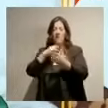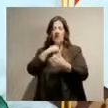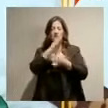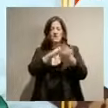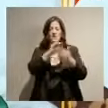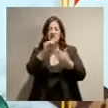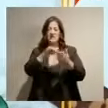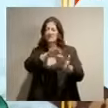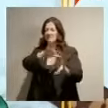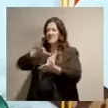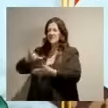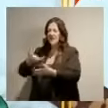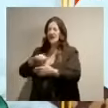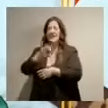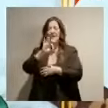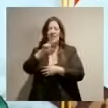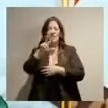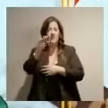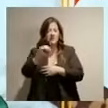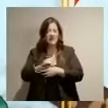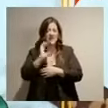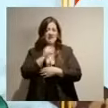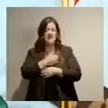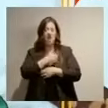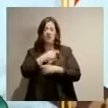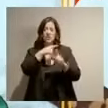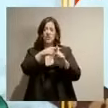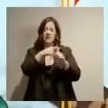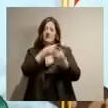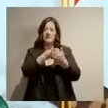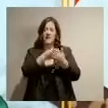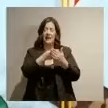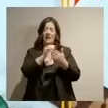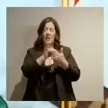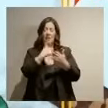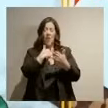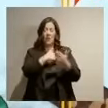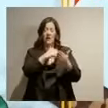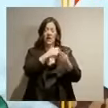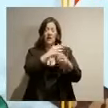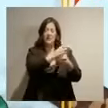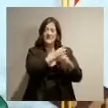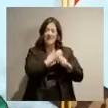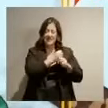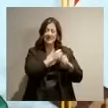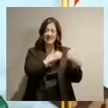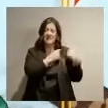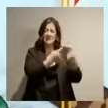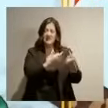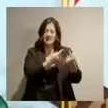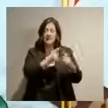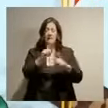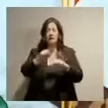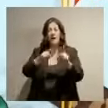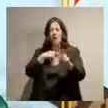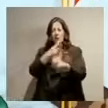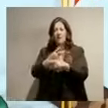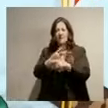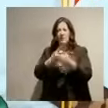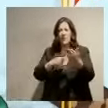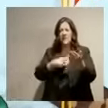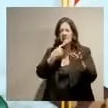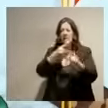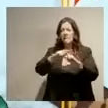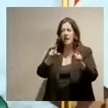use 93% of our surplus, which is, I want to be careful,